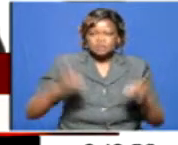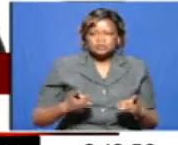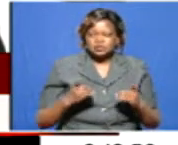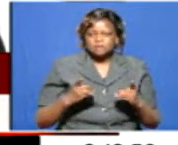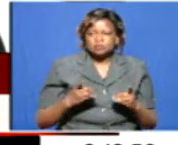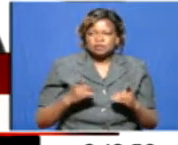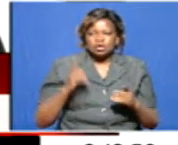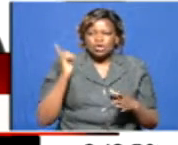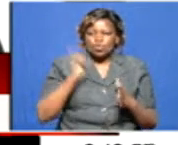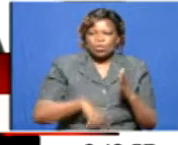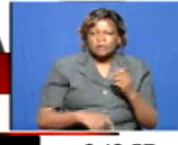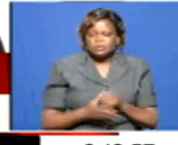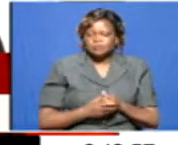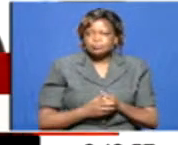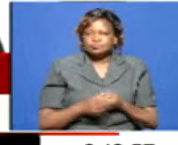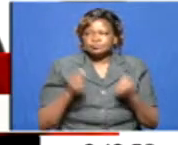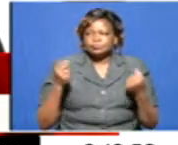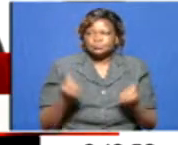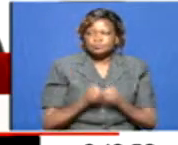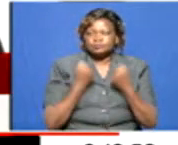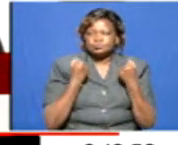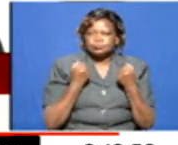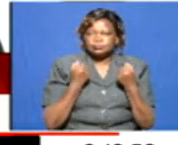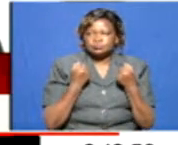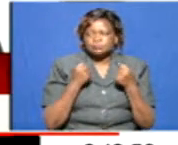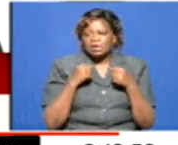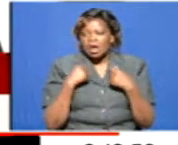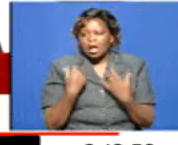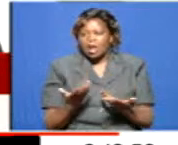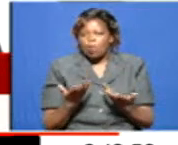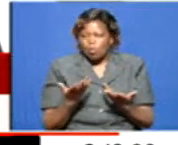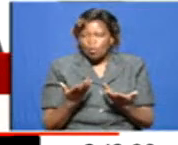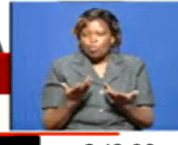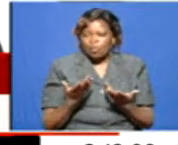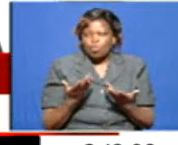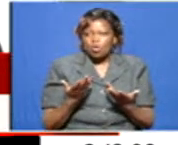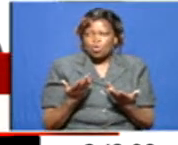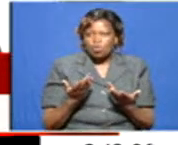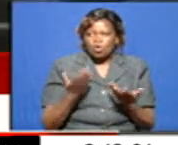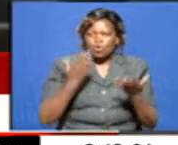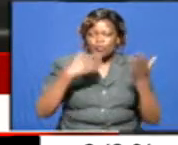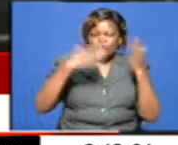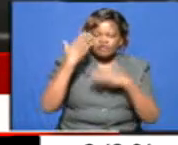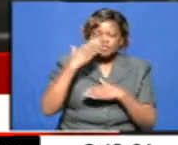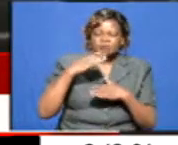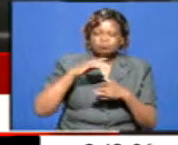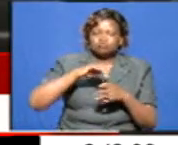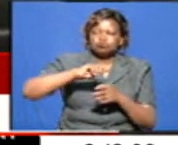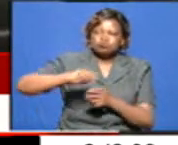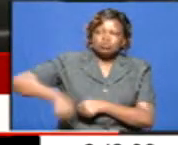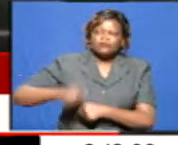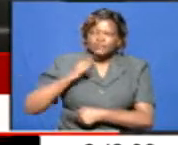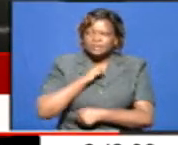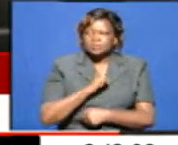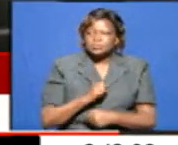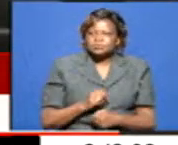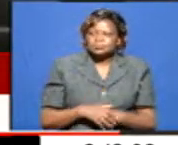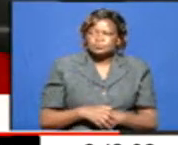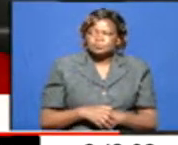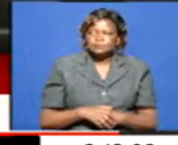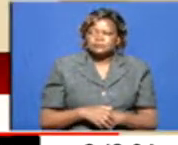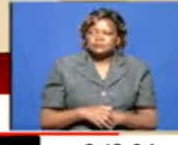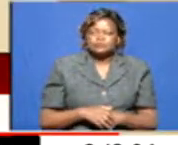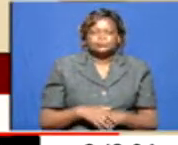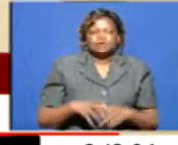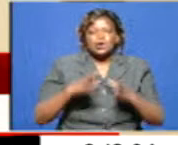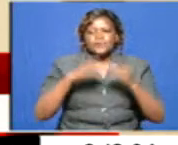what happened, how Professor was abducted. This is after he disappeared for more than a